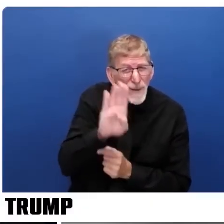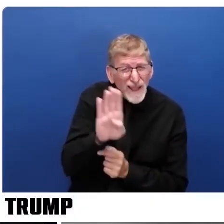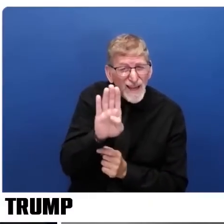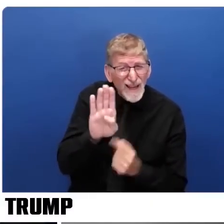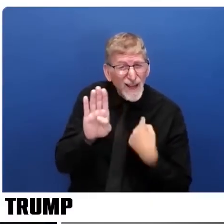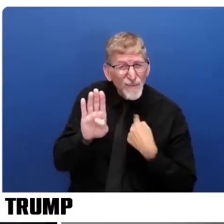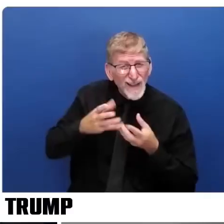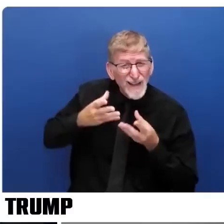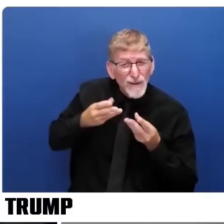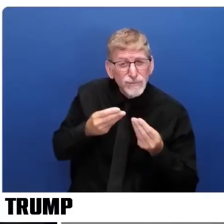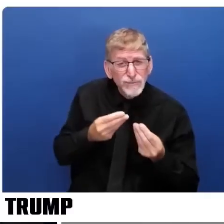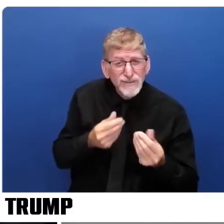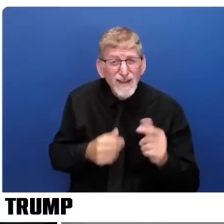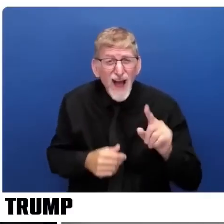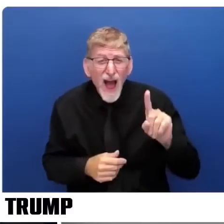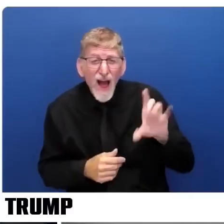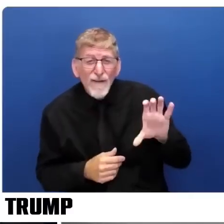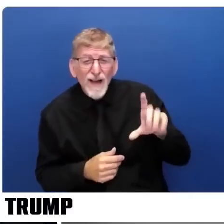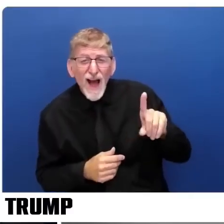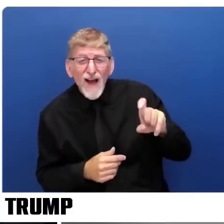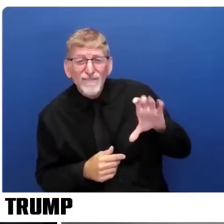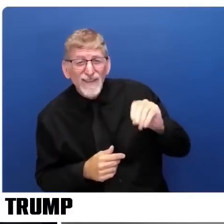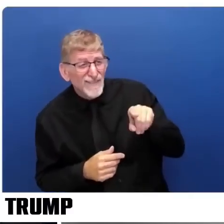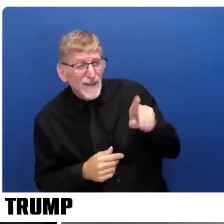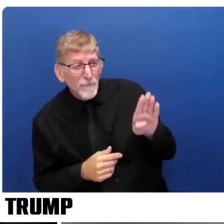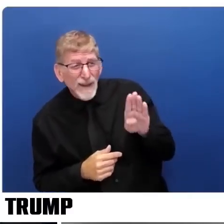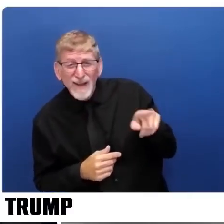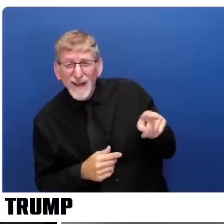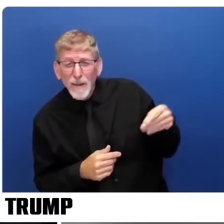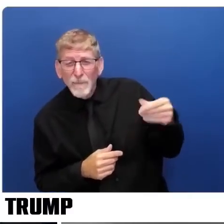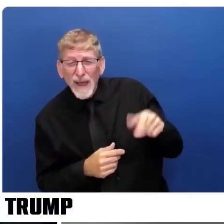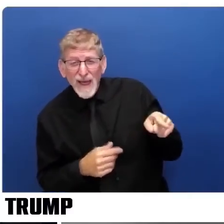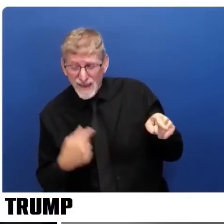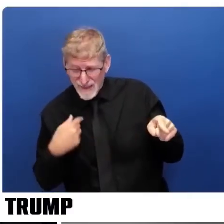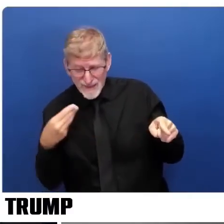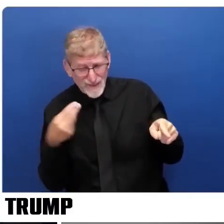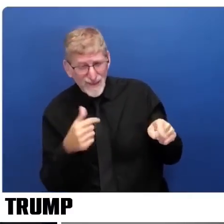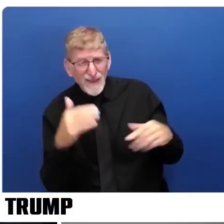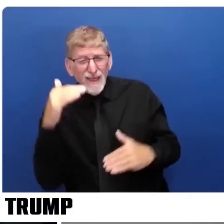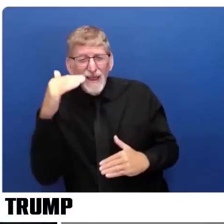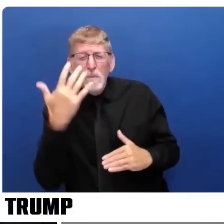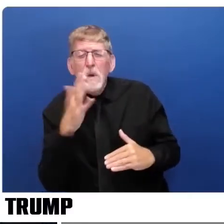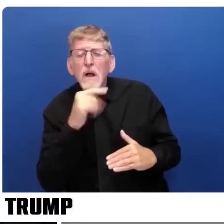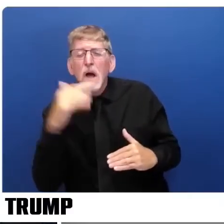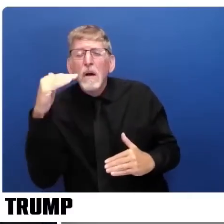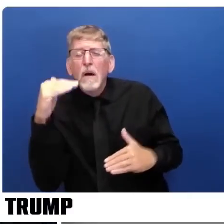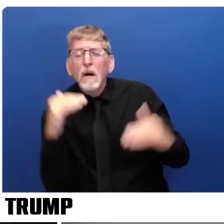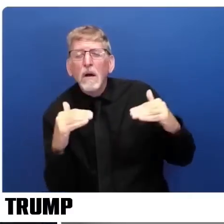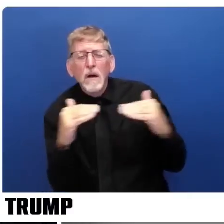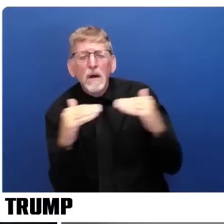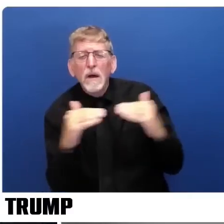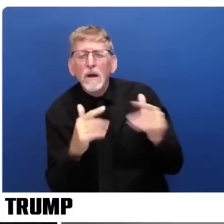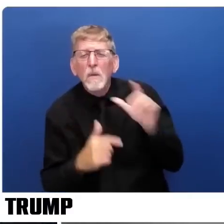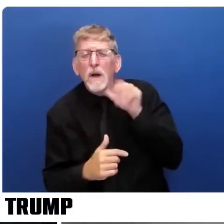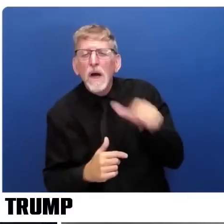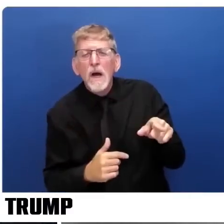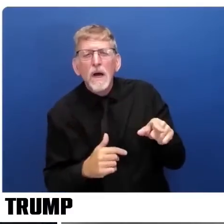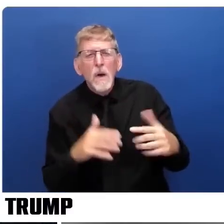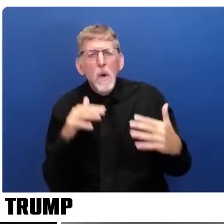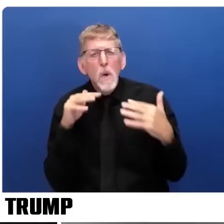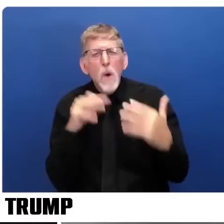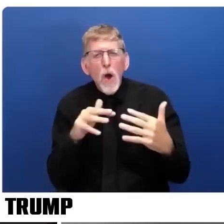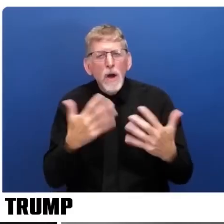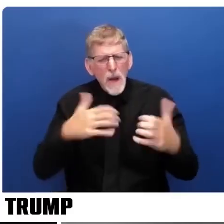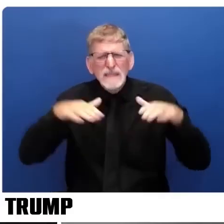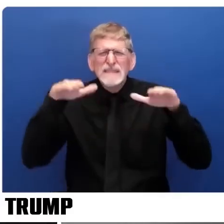150. They should be forced to equalize. With that being said, I want to get the war settled. I know Zelensky very well, and I know